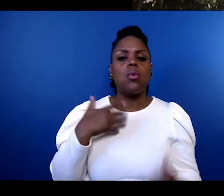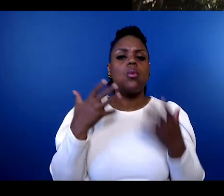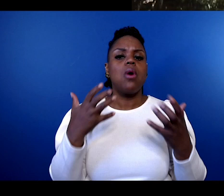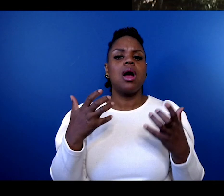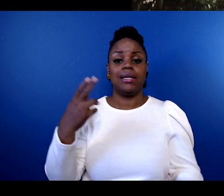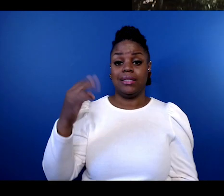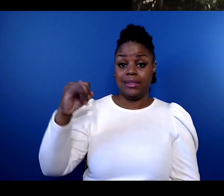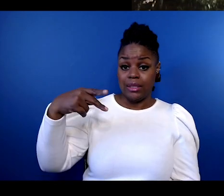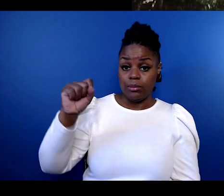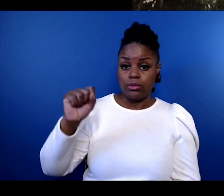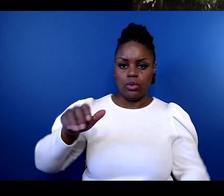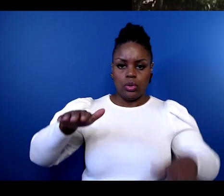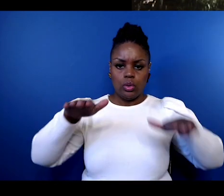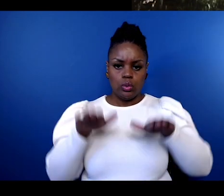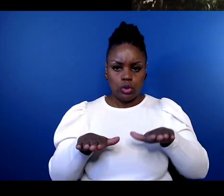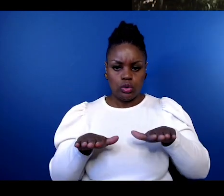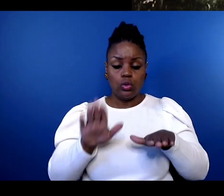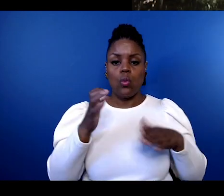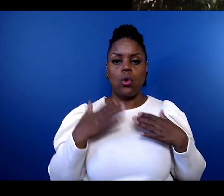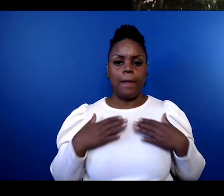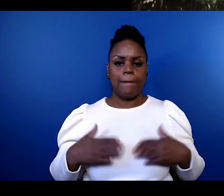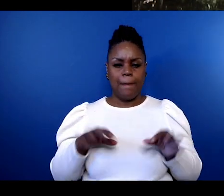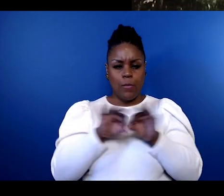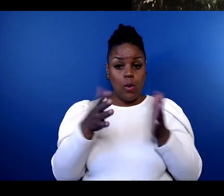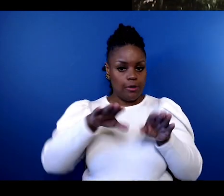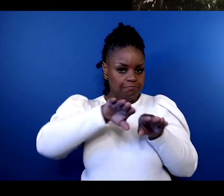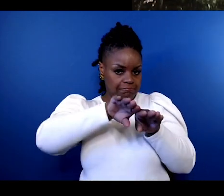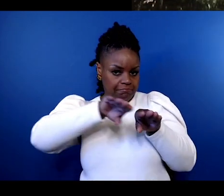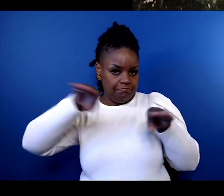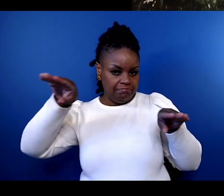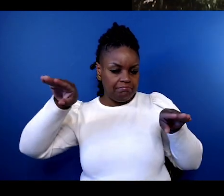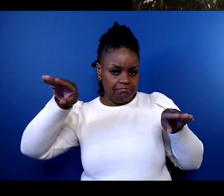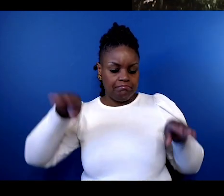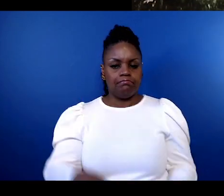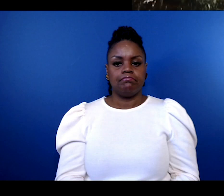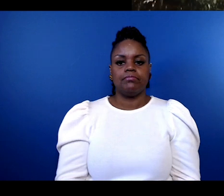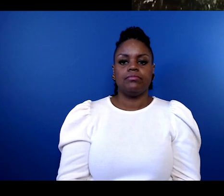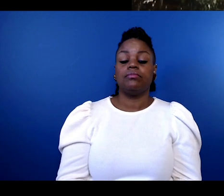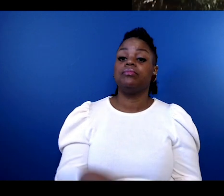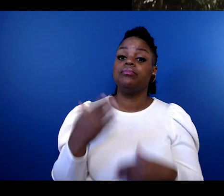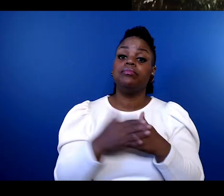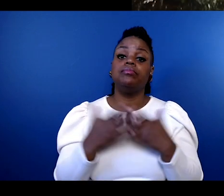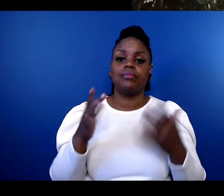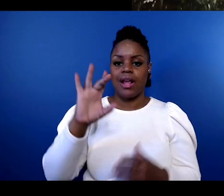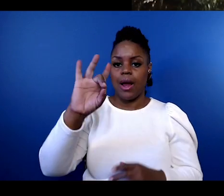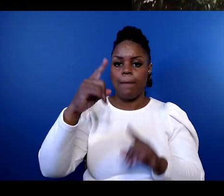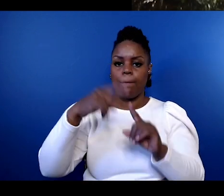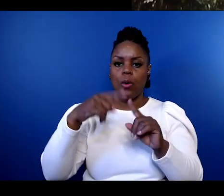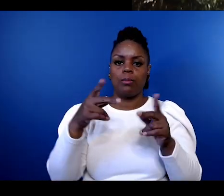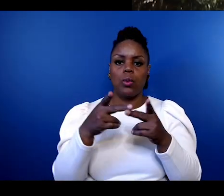lifted, and we only have the feet, the chest, and the chin in contact with your